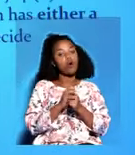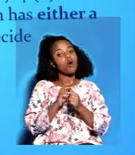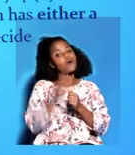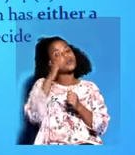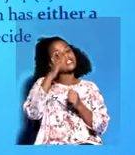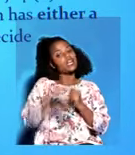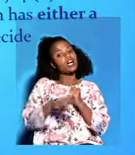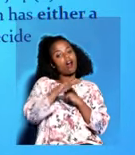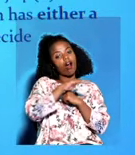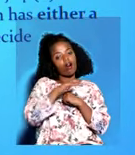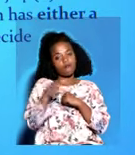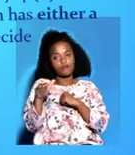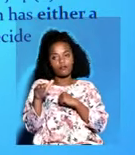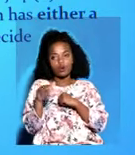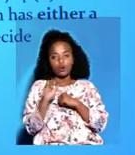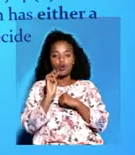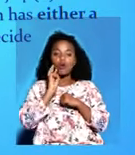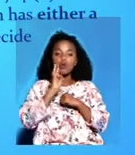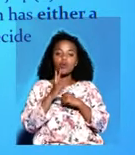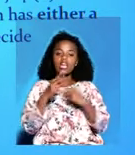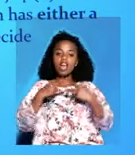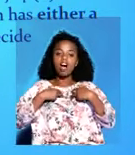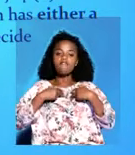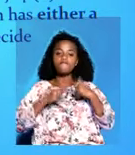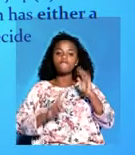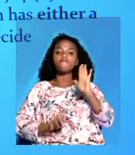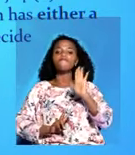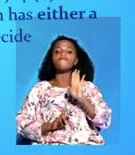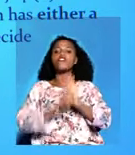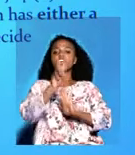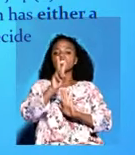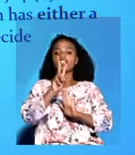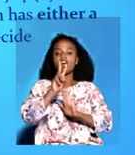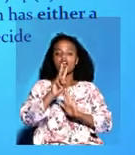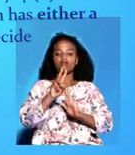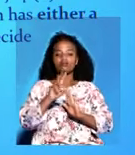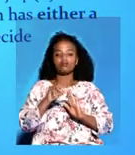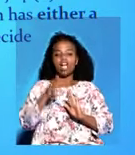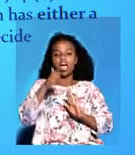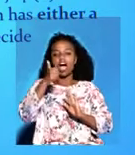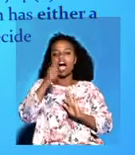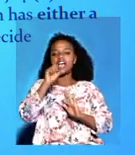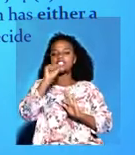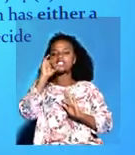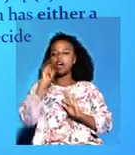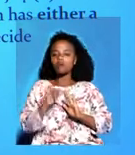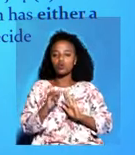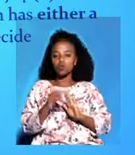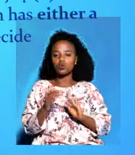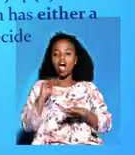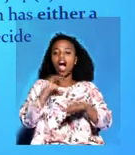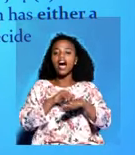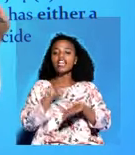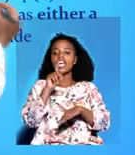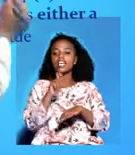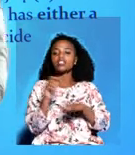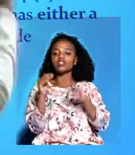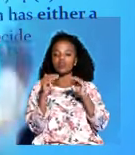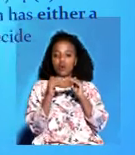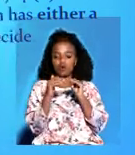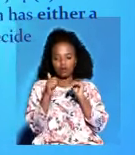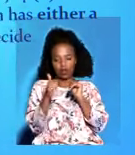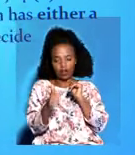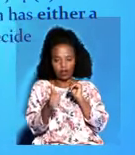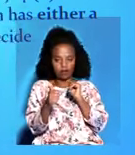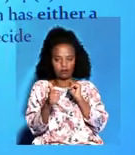graph will have vertical asymptote at x is equal to